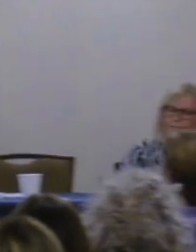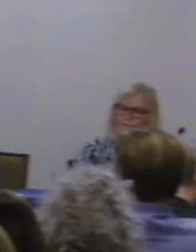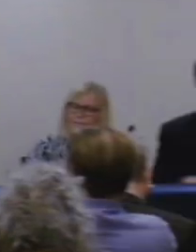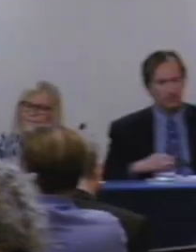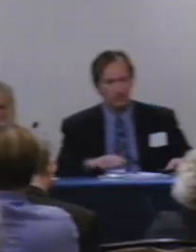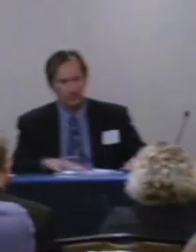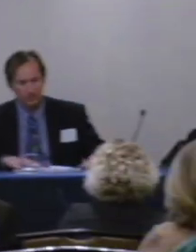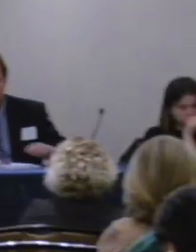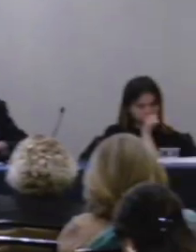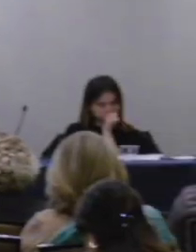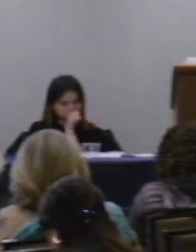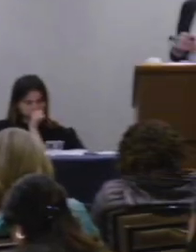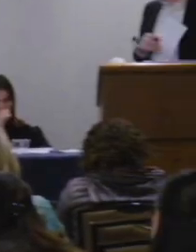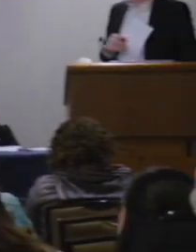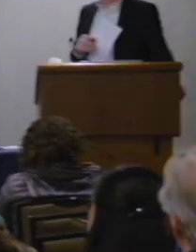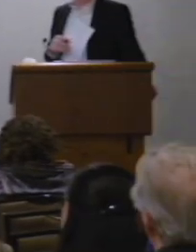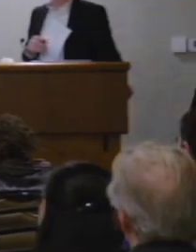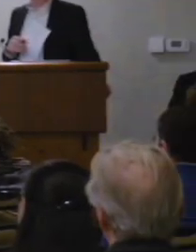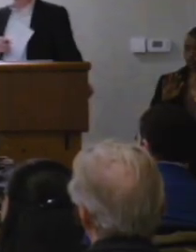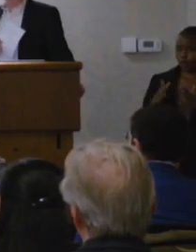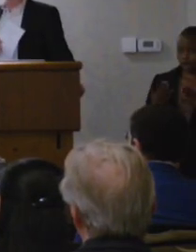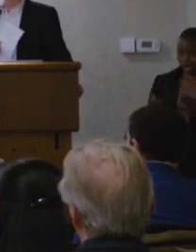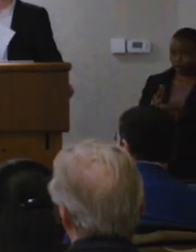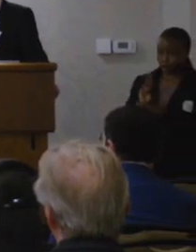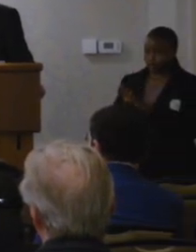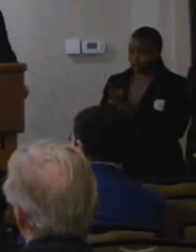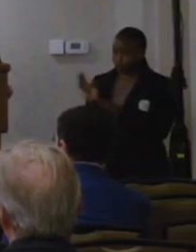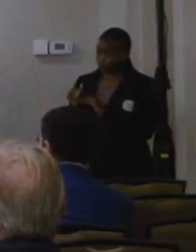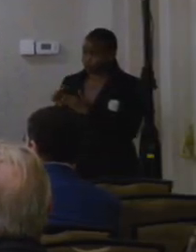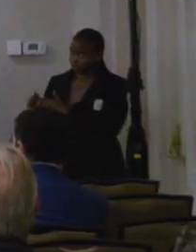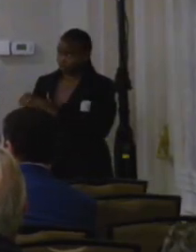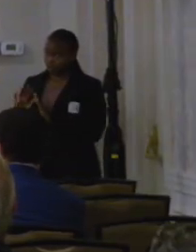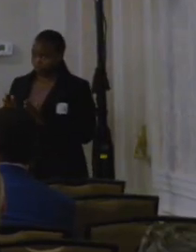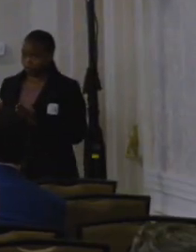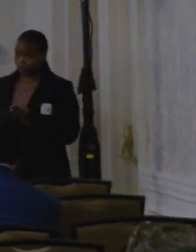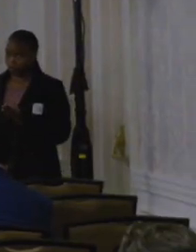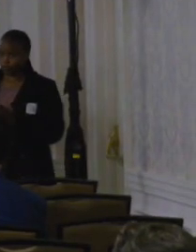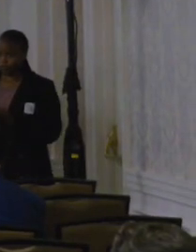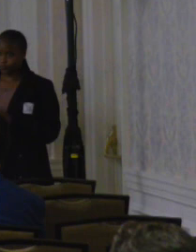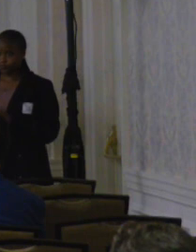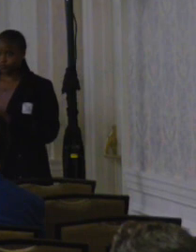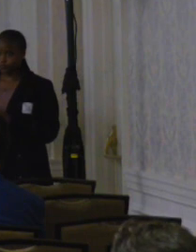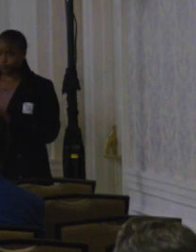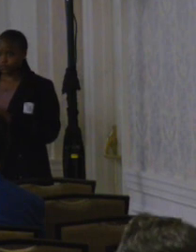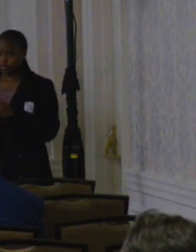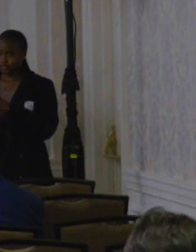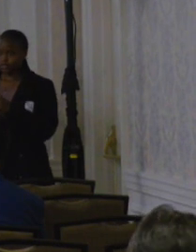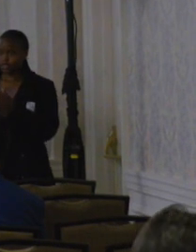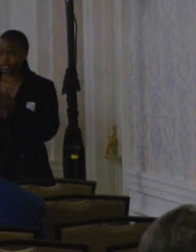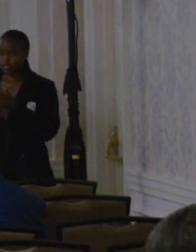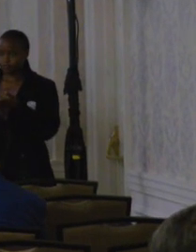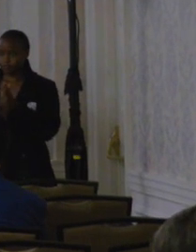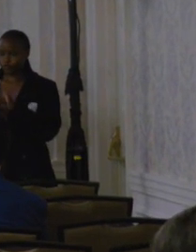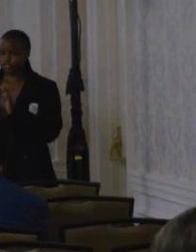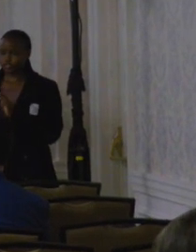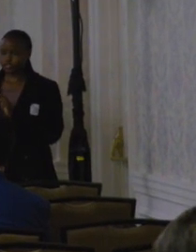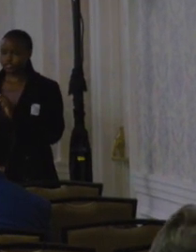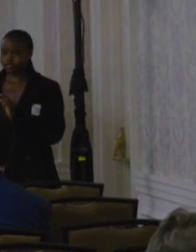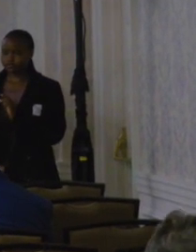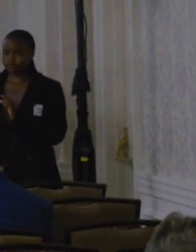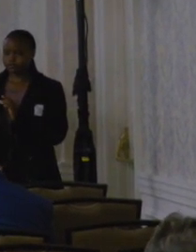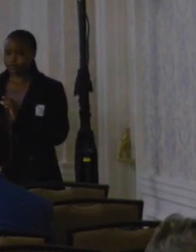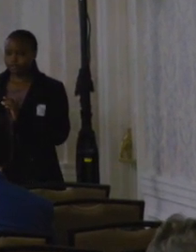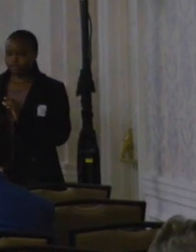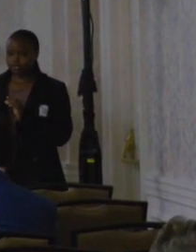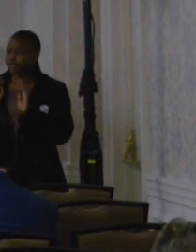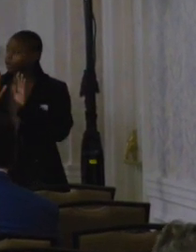will show how we have used these guidance in the project in Vietnam. Also very